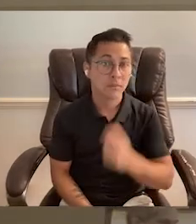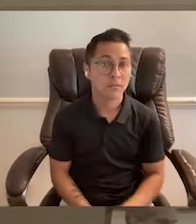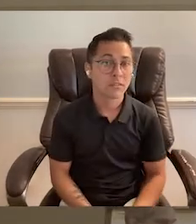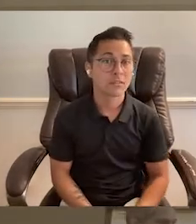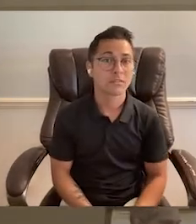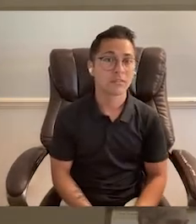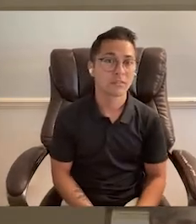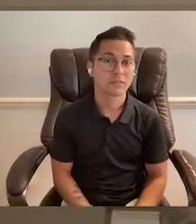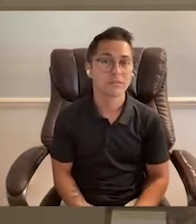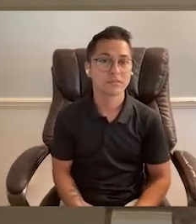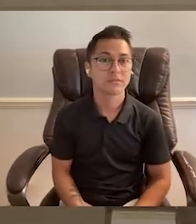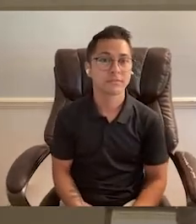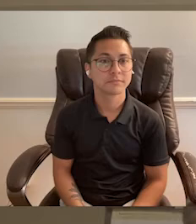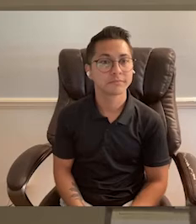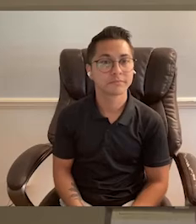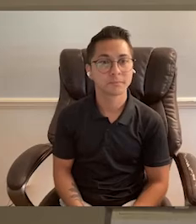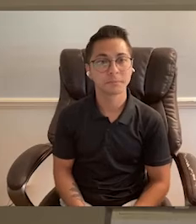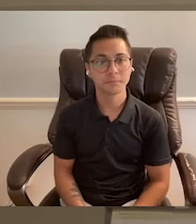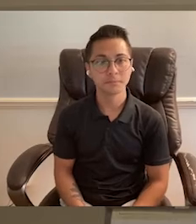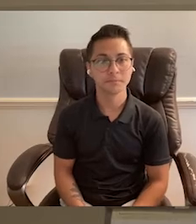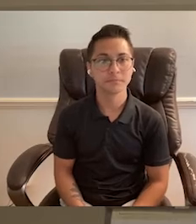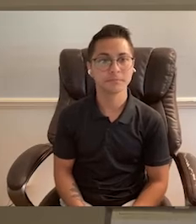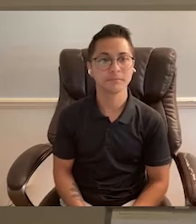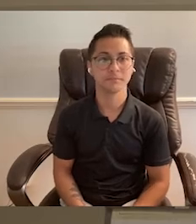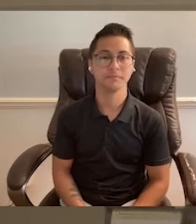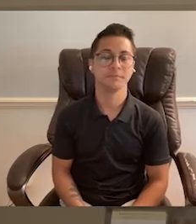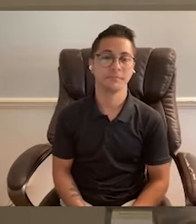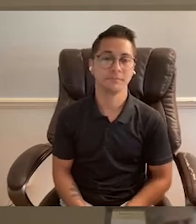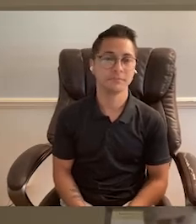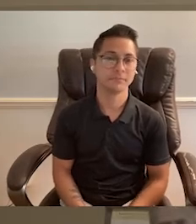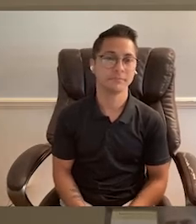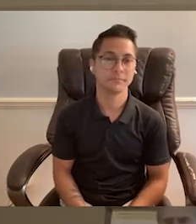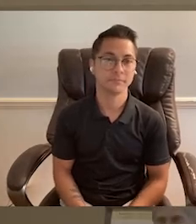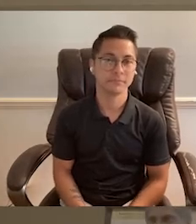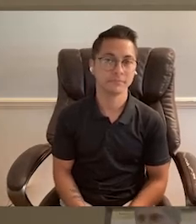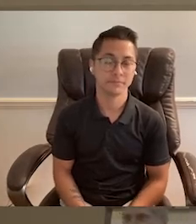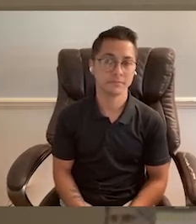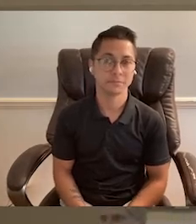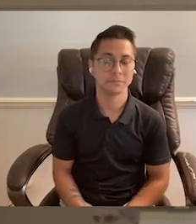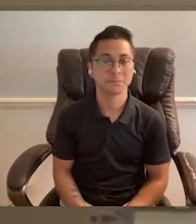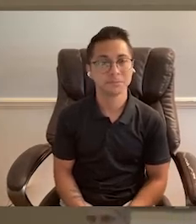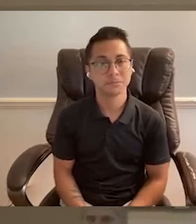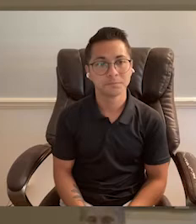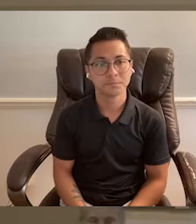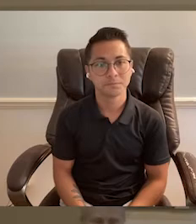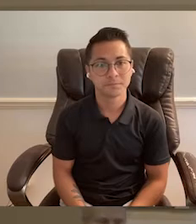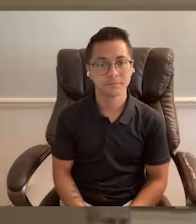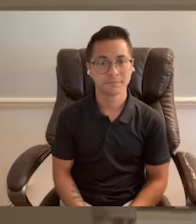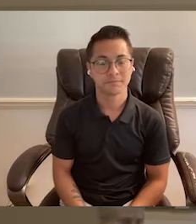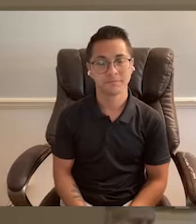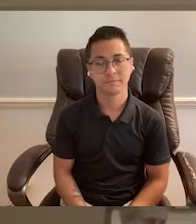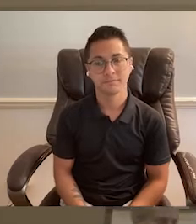hopefully you get a lot out of our session. If you need to leave, that's fine. My name is Steven Sendero. I'm with the University of South